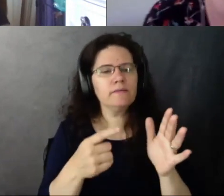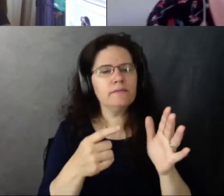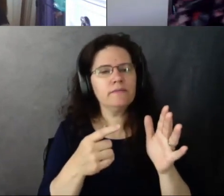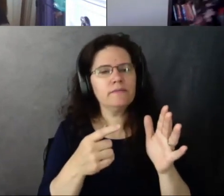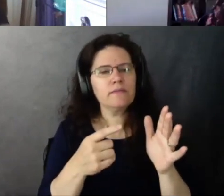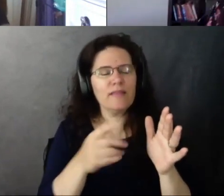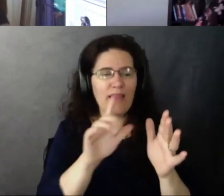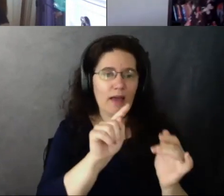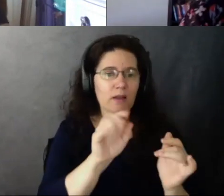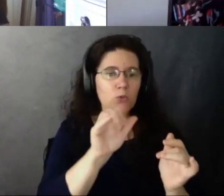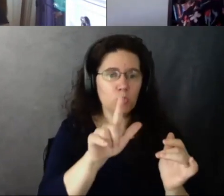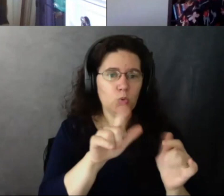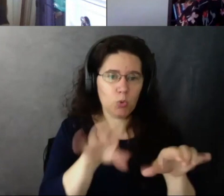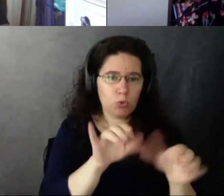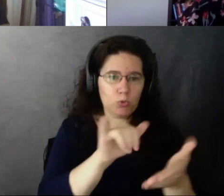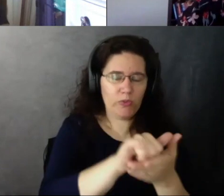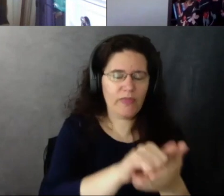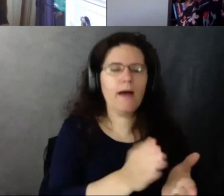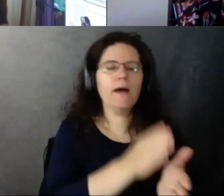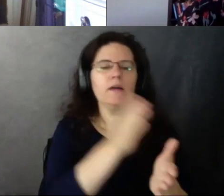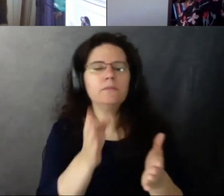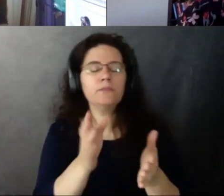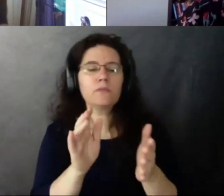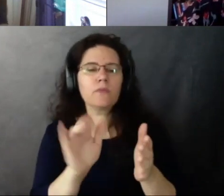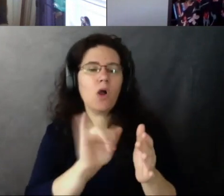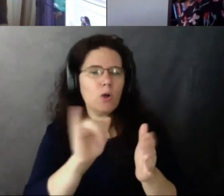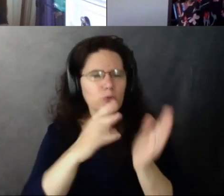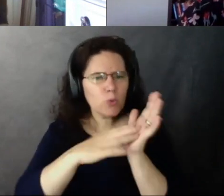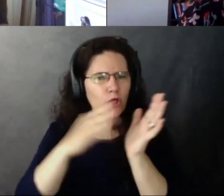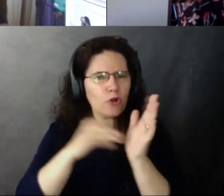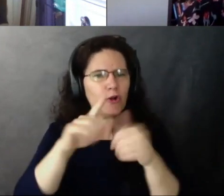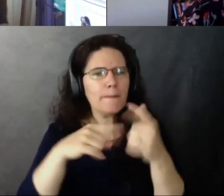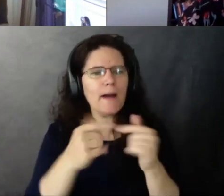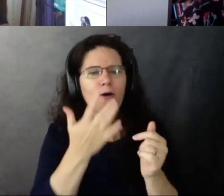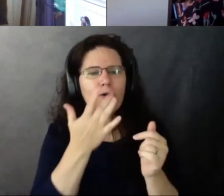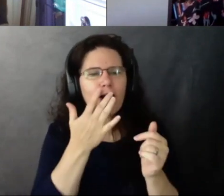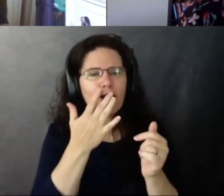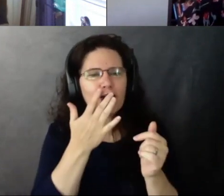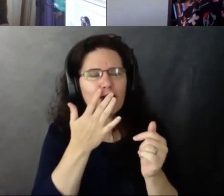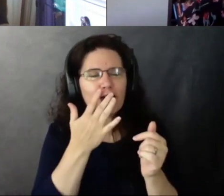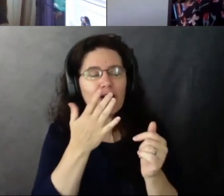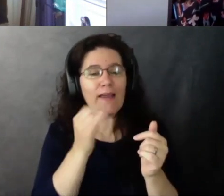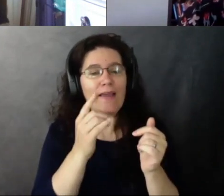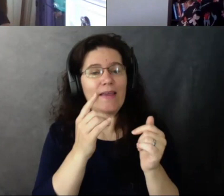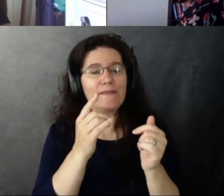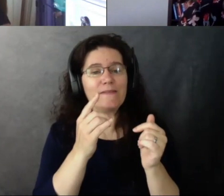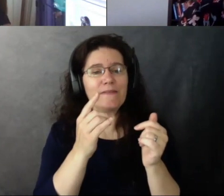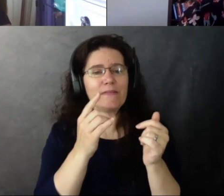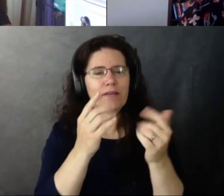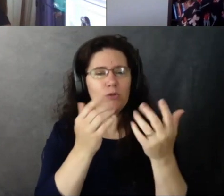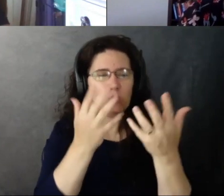color contrast in a presentation to make sure that everyone can see the